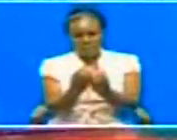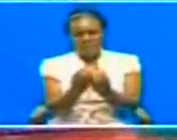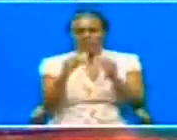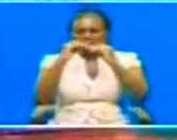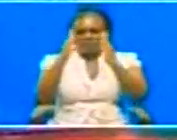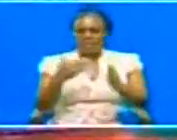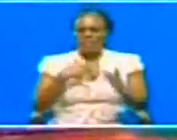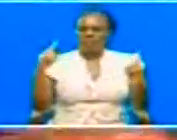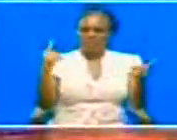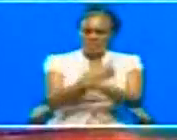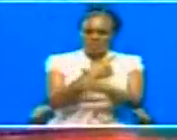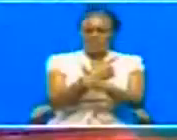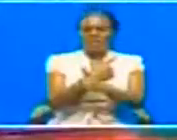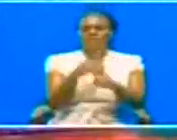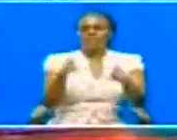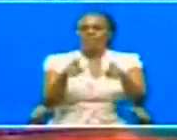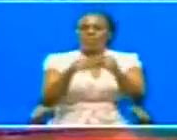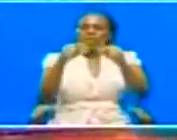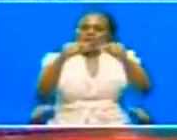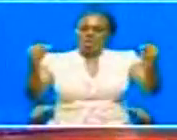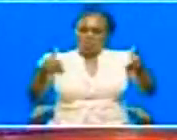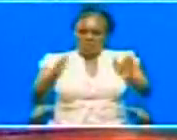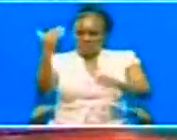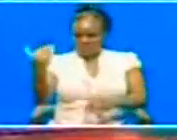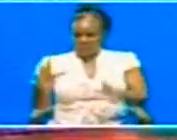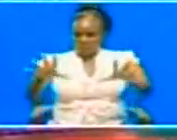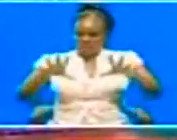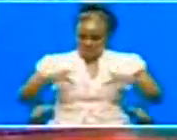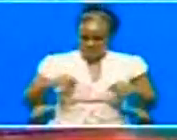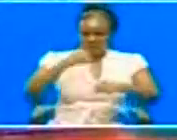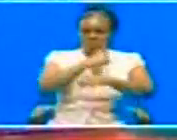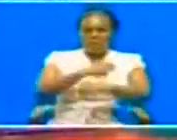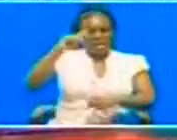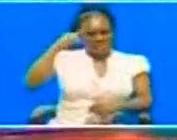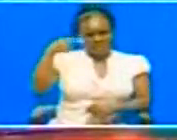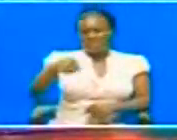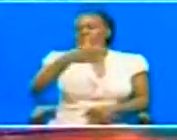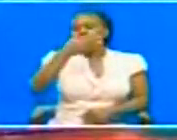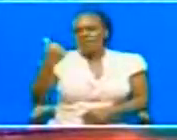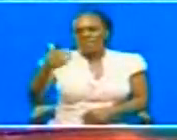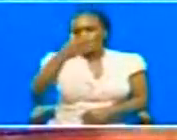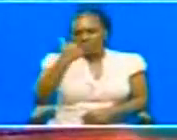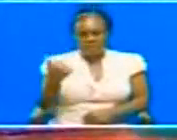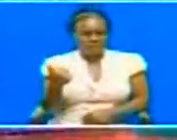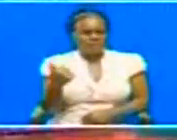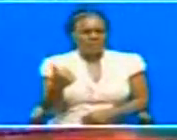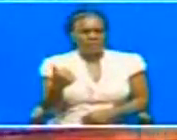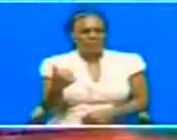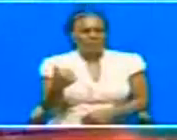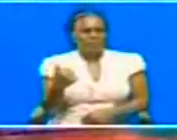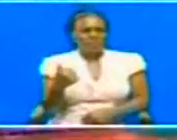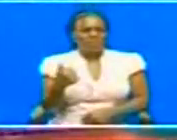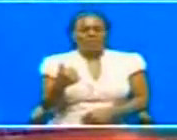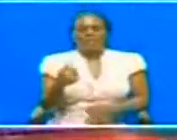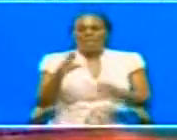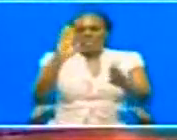teachers goes a long way for this child to be accepted in school. And I think that's the best way of creating awareness. Absolutely. When I'm putting a child in a